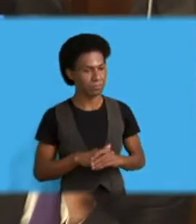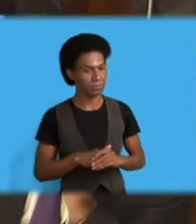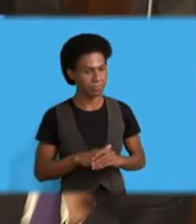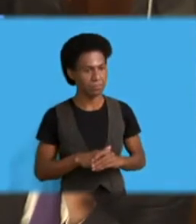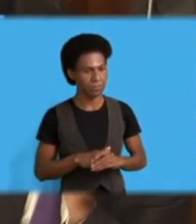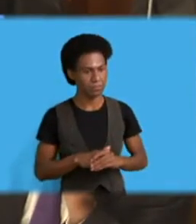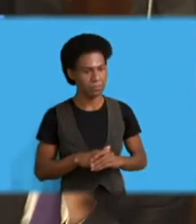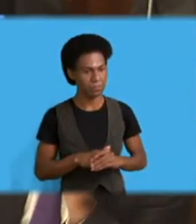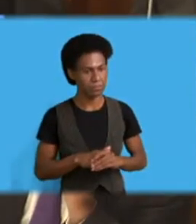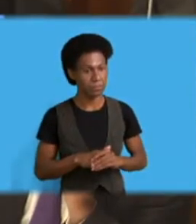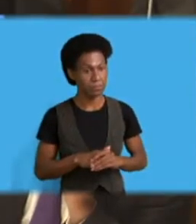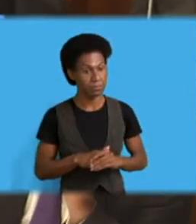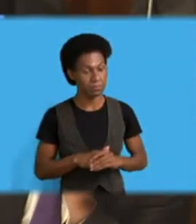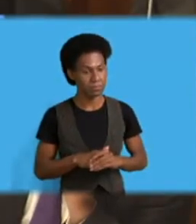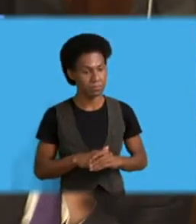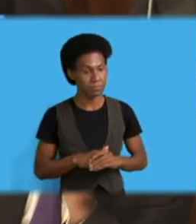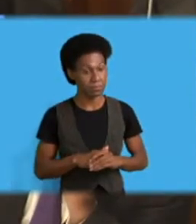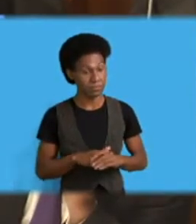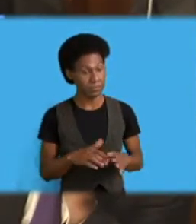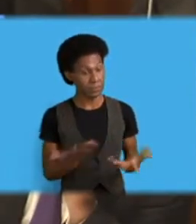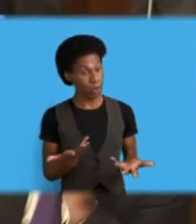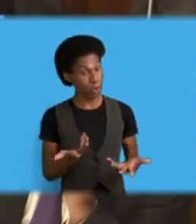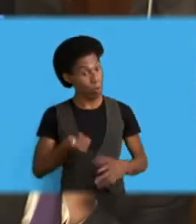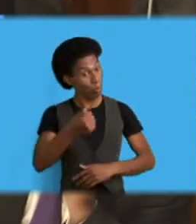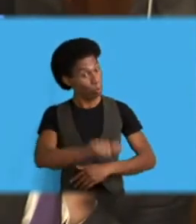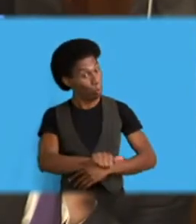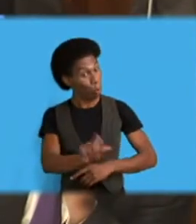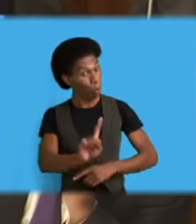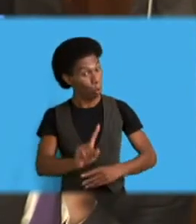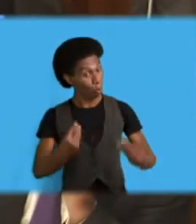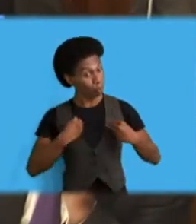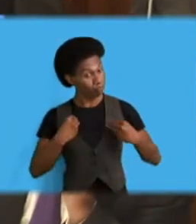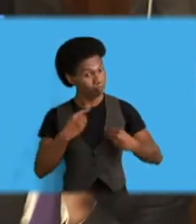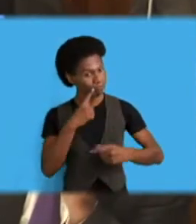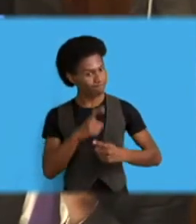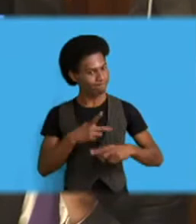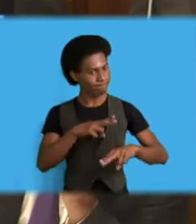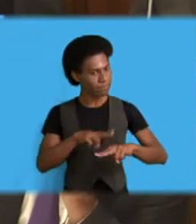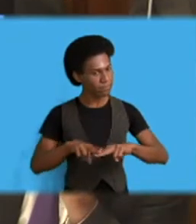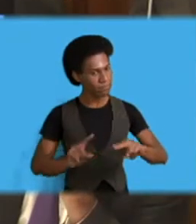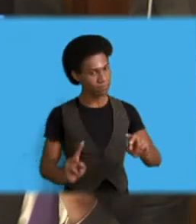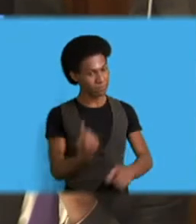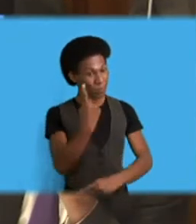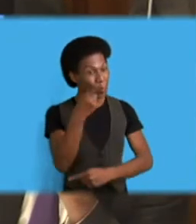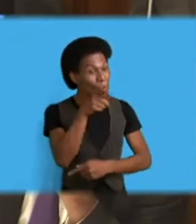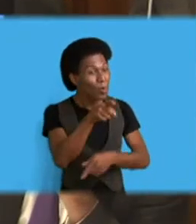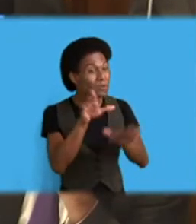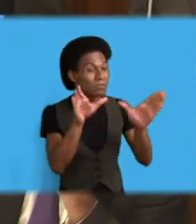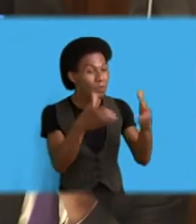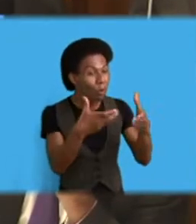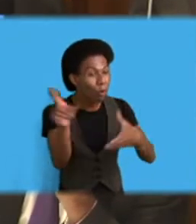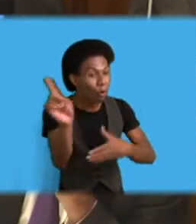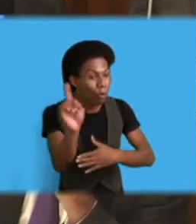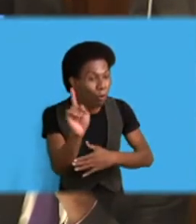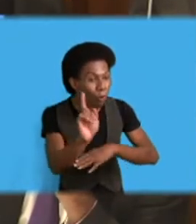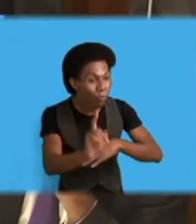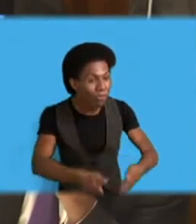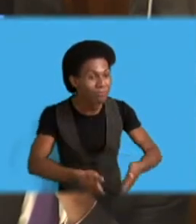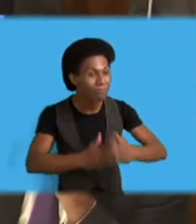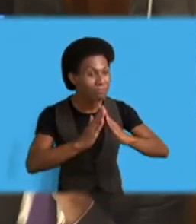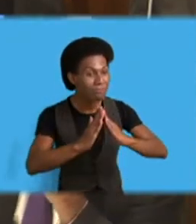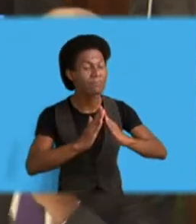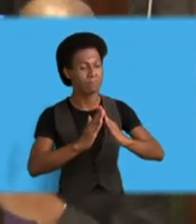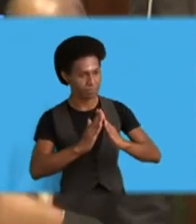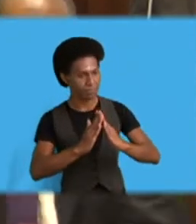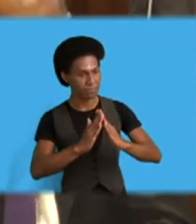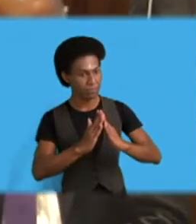business firm which is openly supporting the Fiji First Party, setting up of a rival school management umbrella body to oppose the School Management